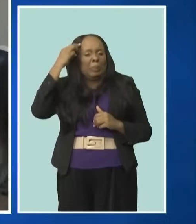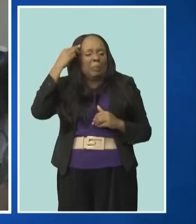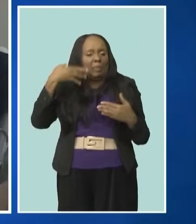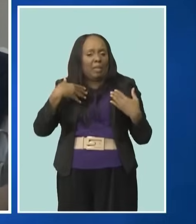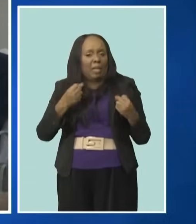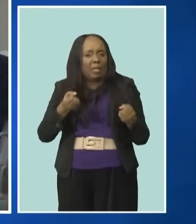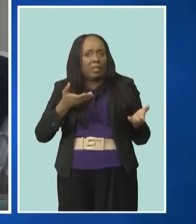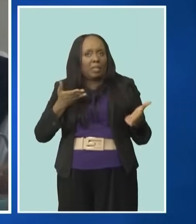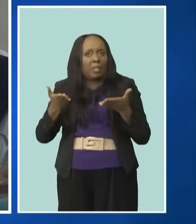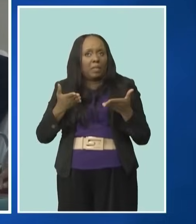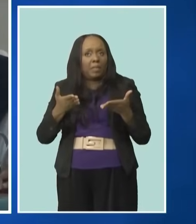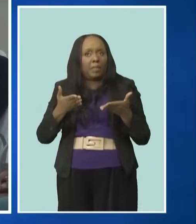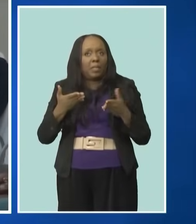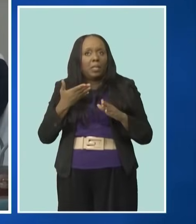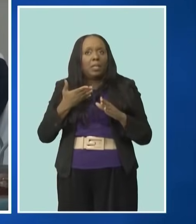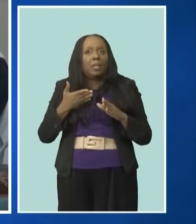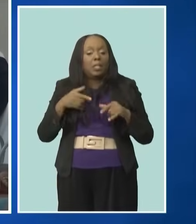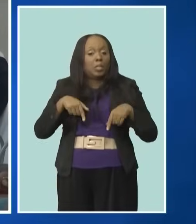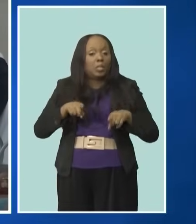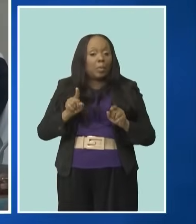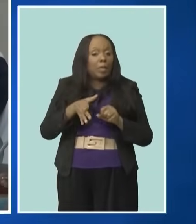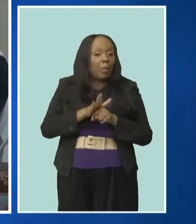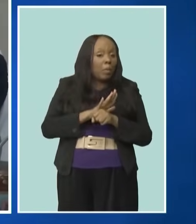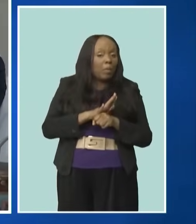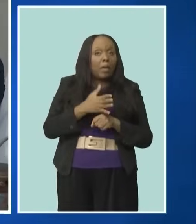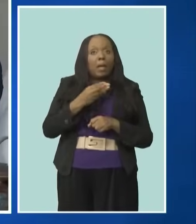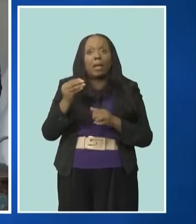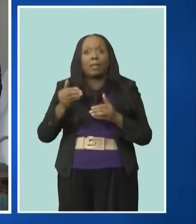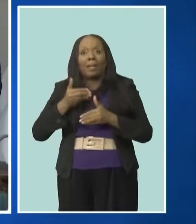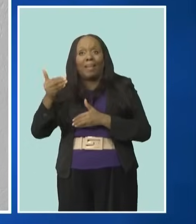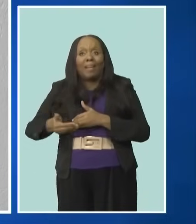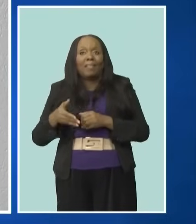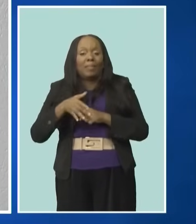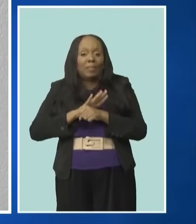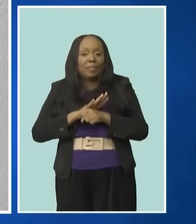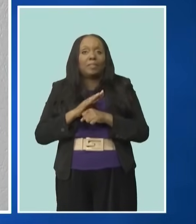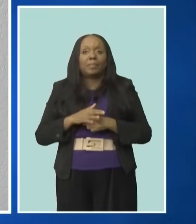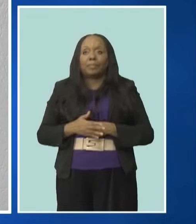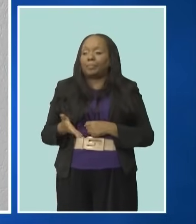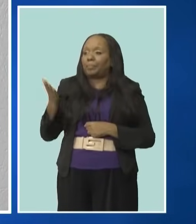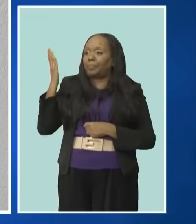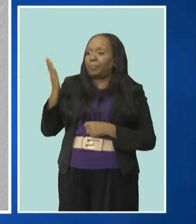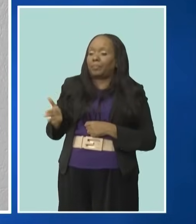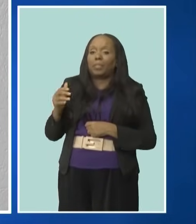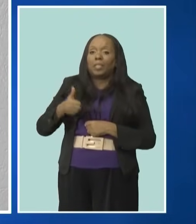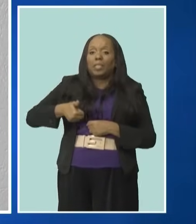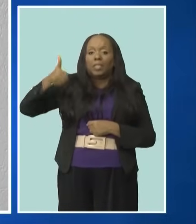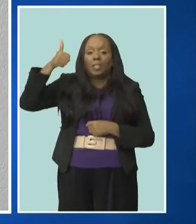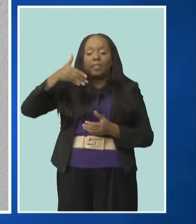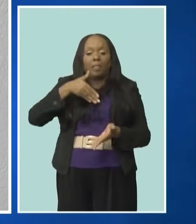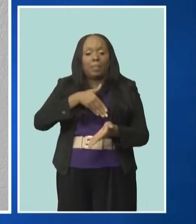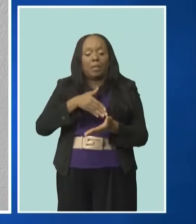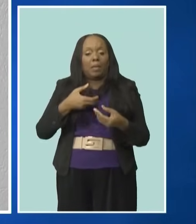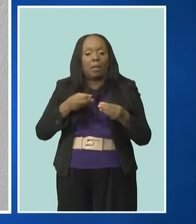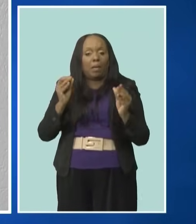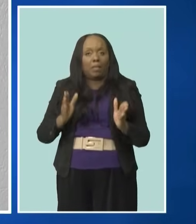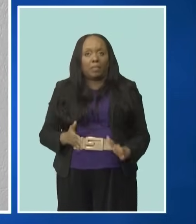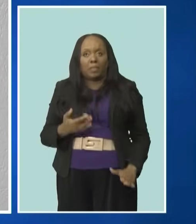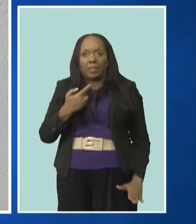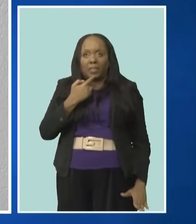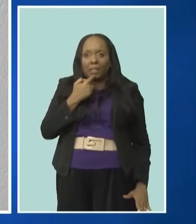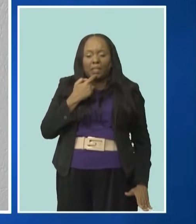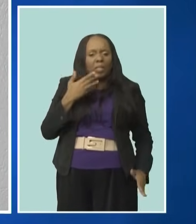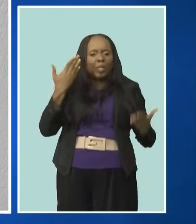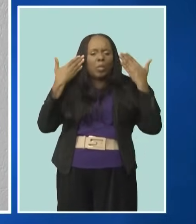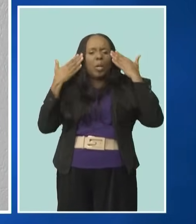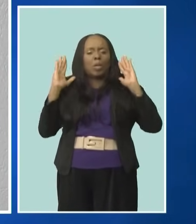and after the COVID-19 pandemic. Chief Medical Officer, the Most Honorable Dr. Kenneth George says, even though exact